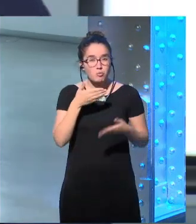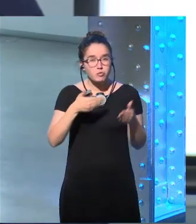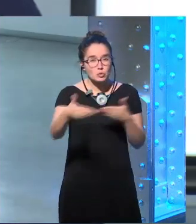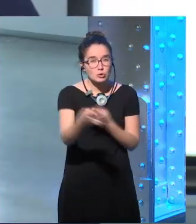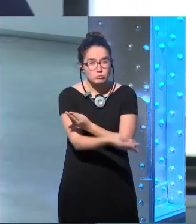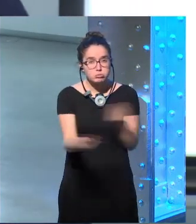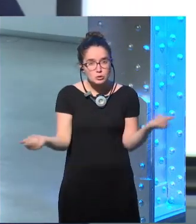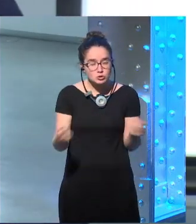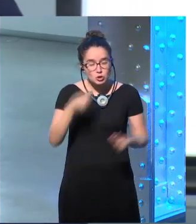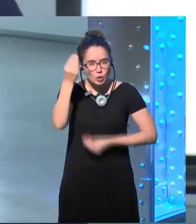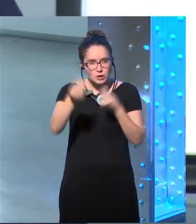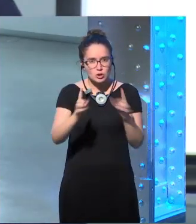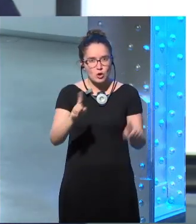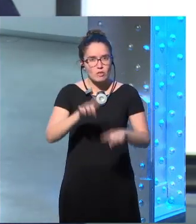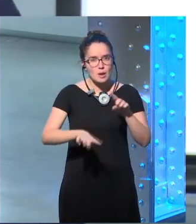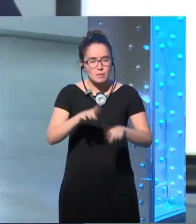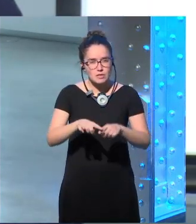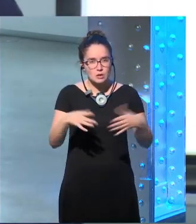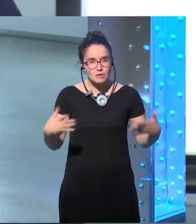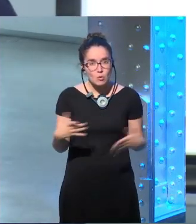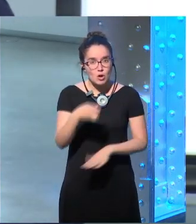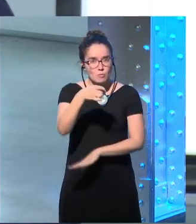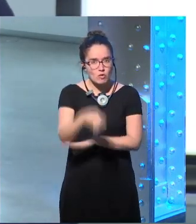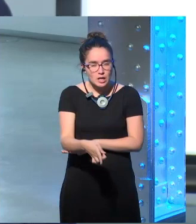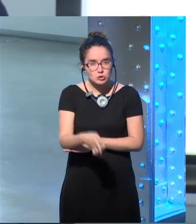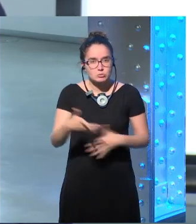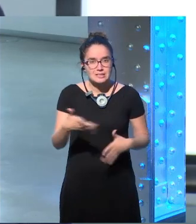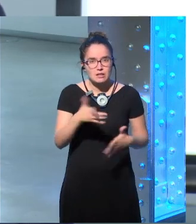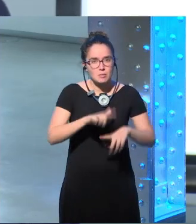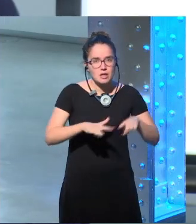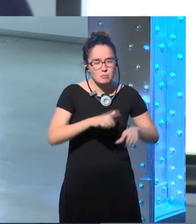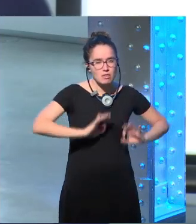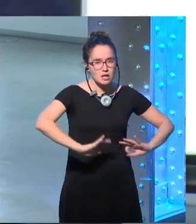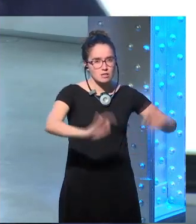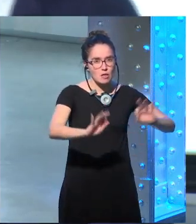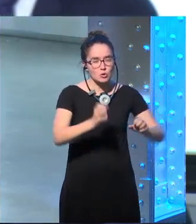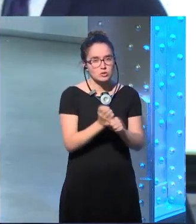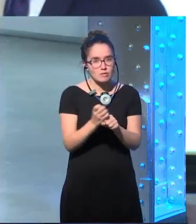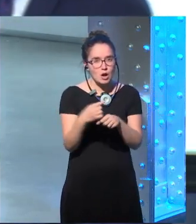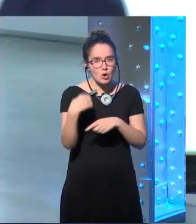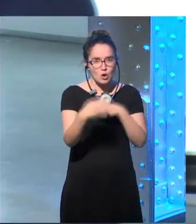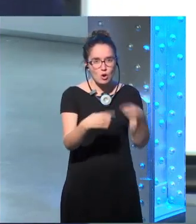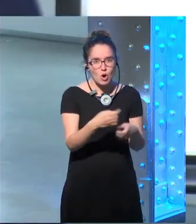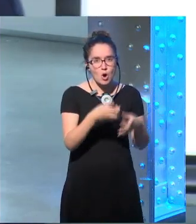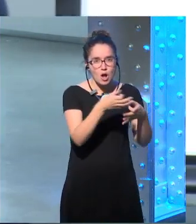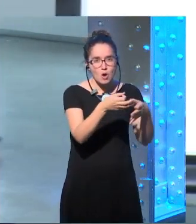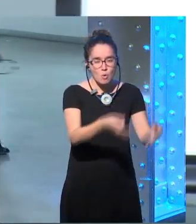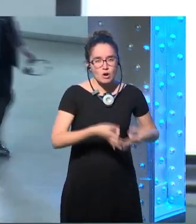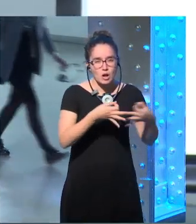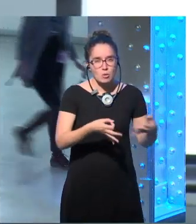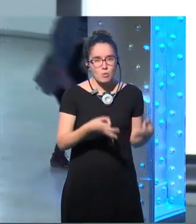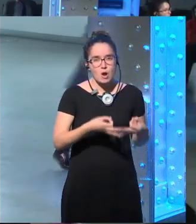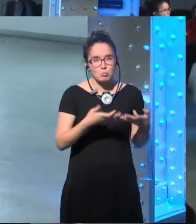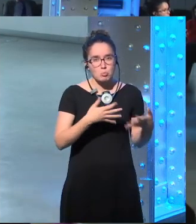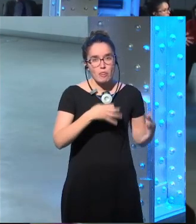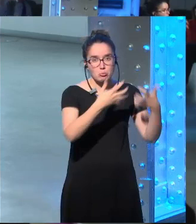in, if you're a one-man show and you specialize in very routine work, then your job might be automated away. But no, I think